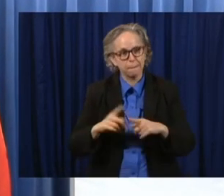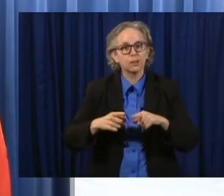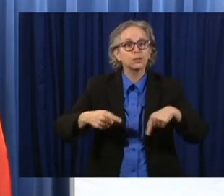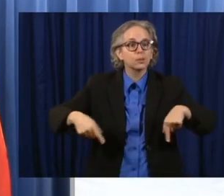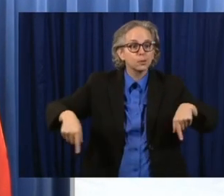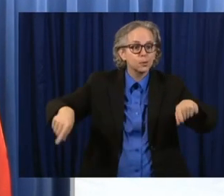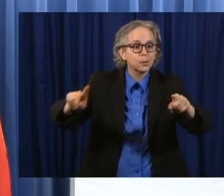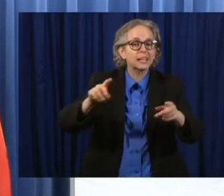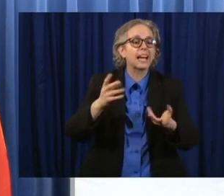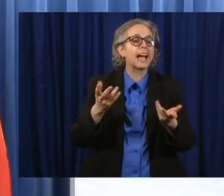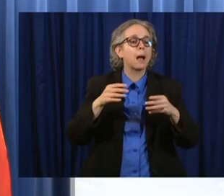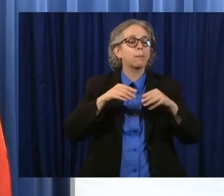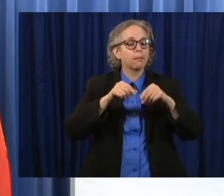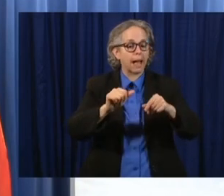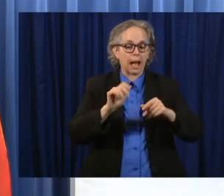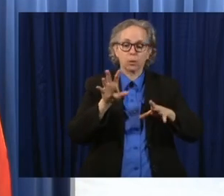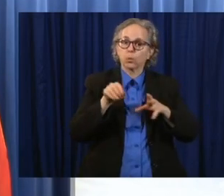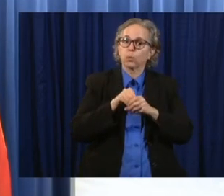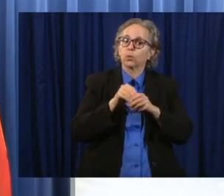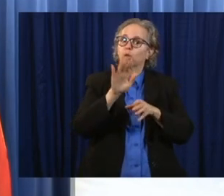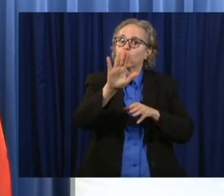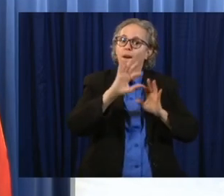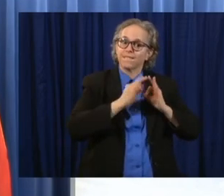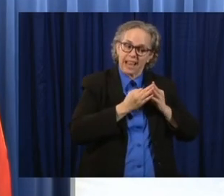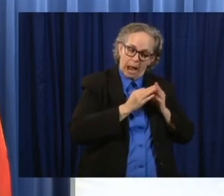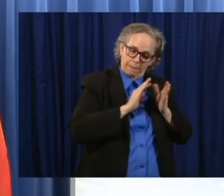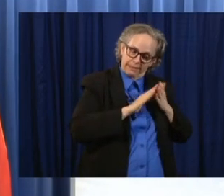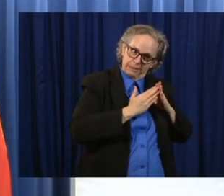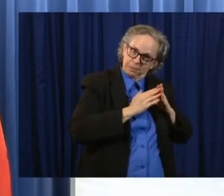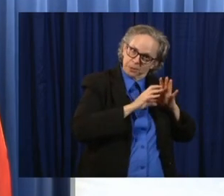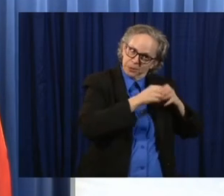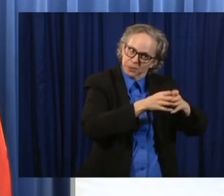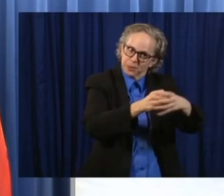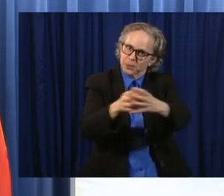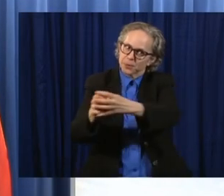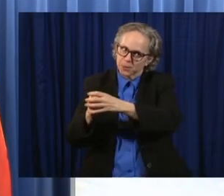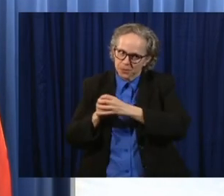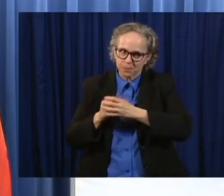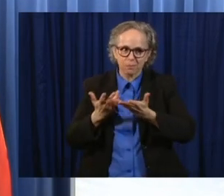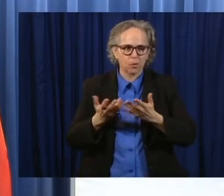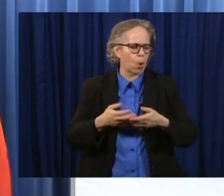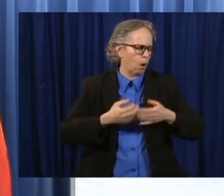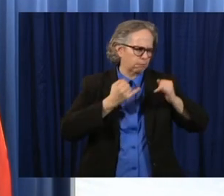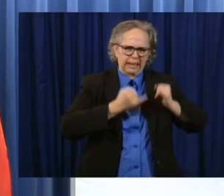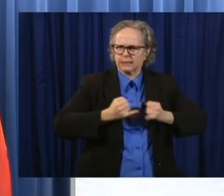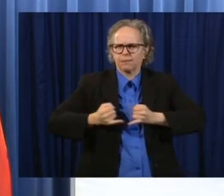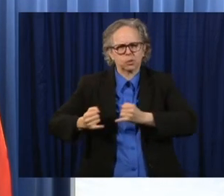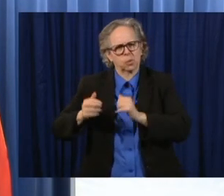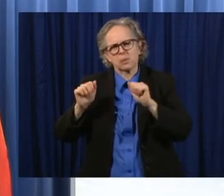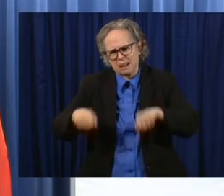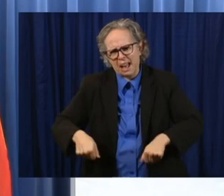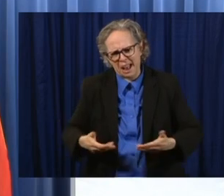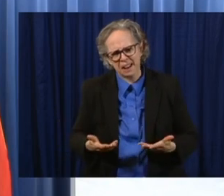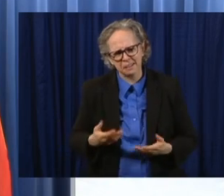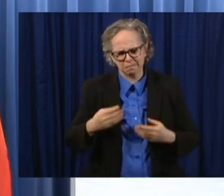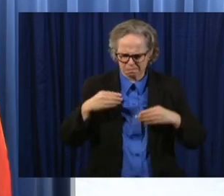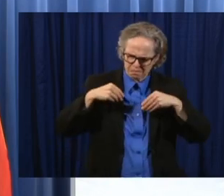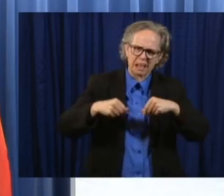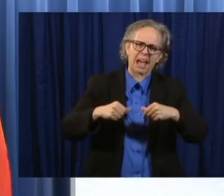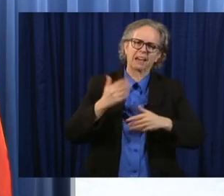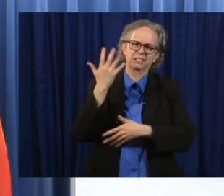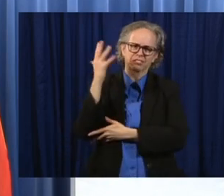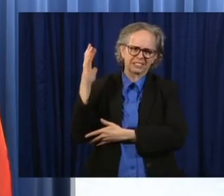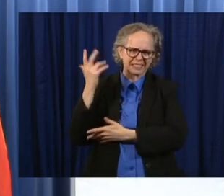a family, as you saw there, or as individuals. Planting a tree, to